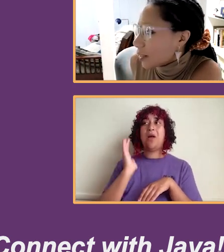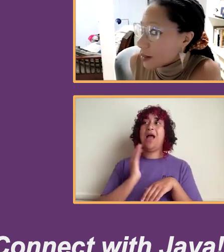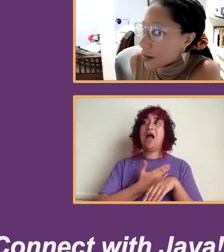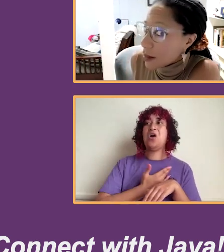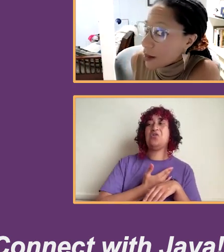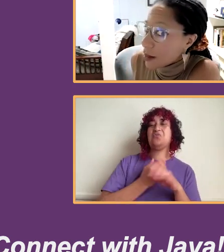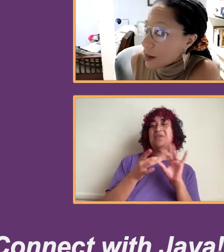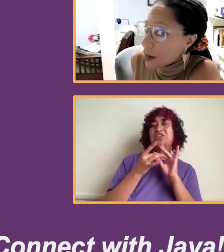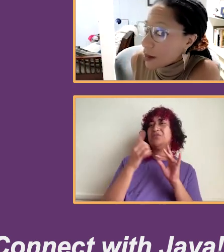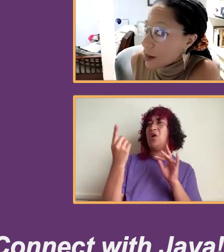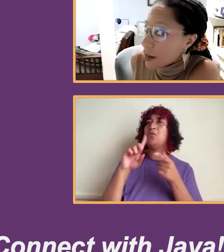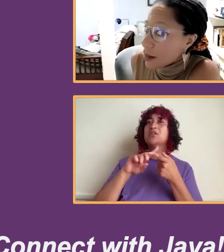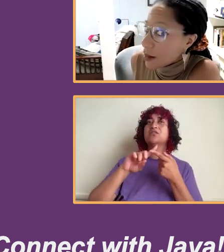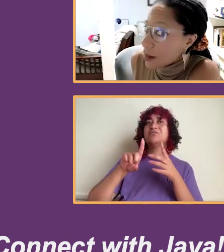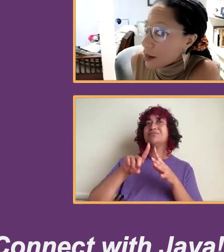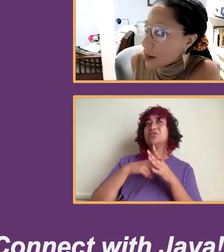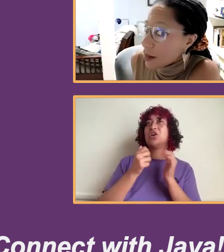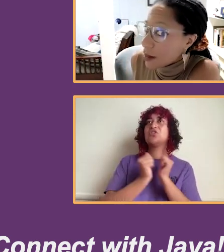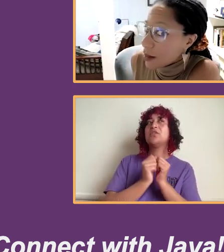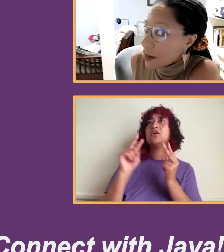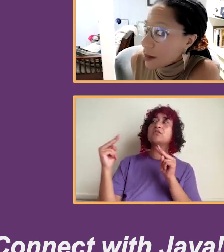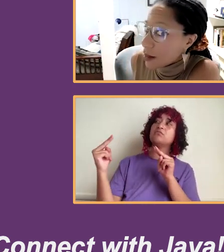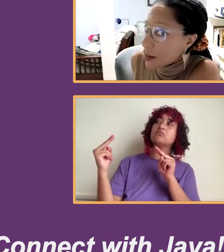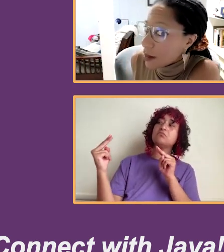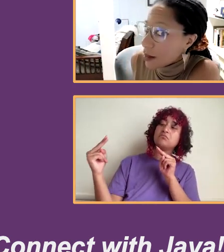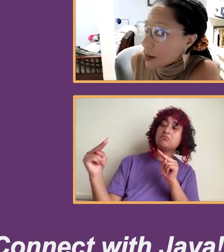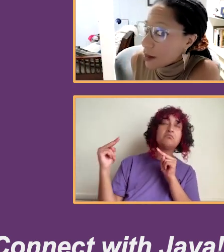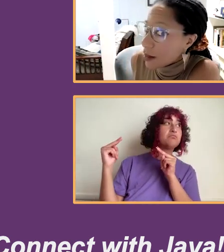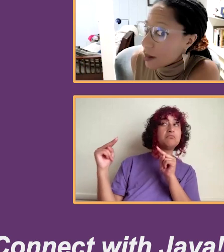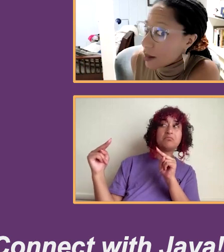like this. You know, that's right.